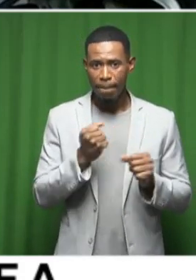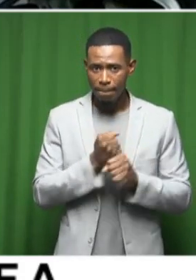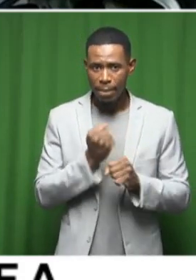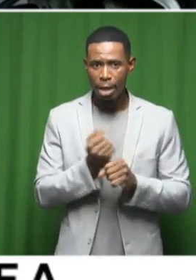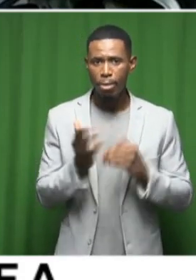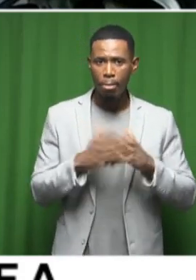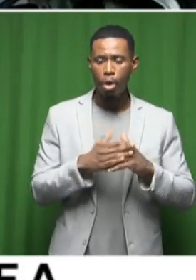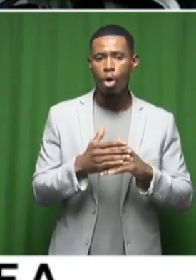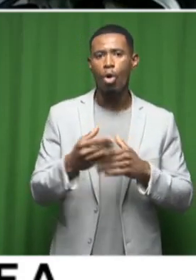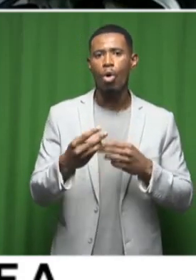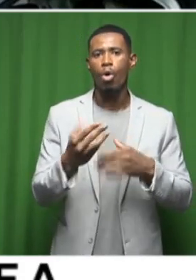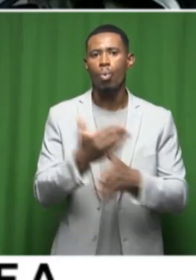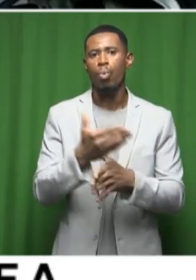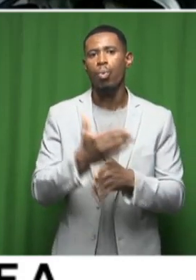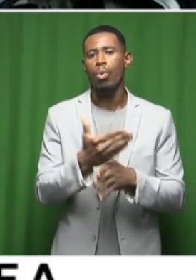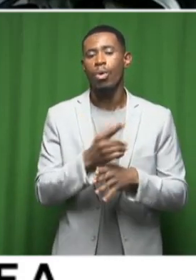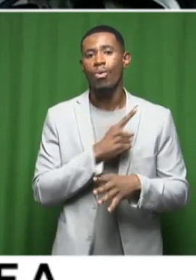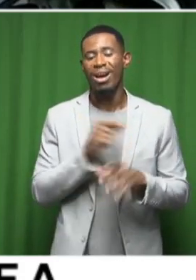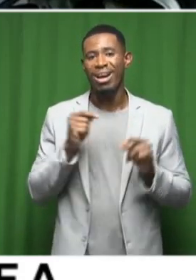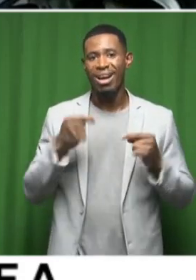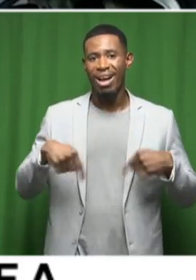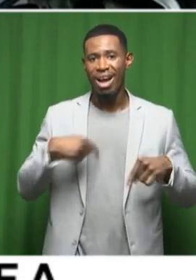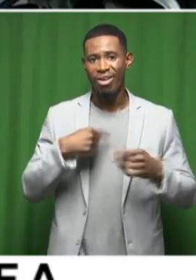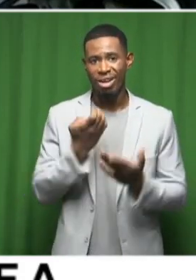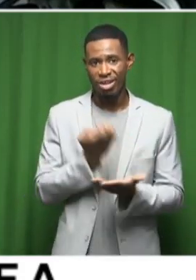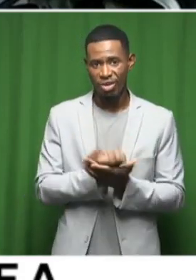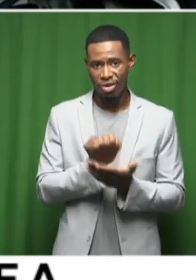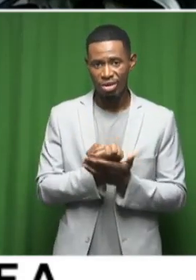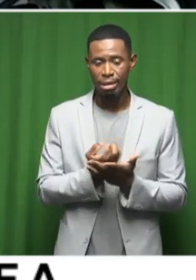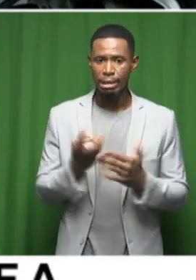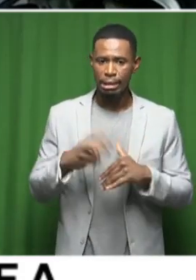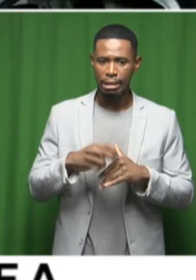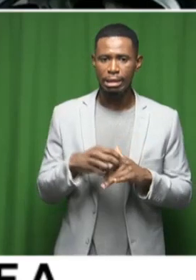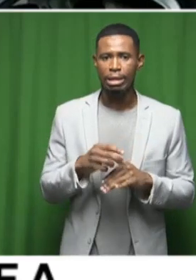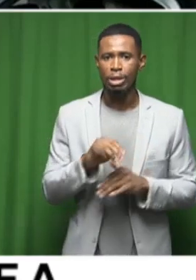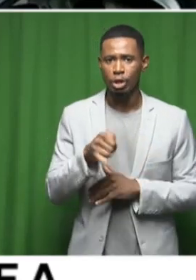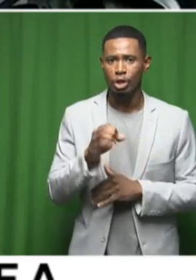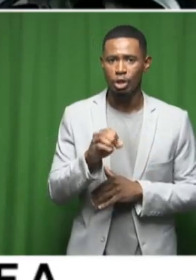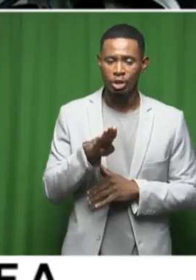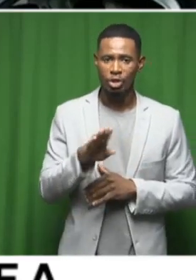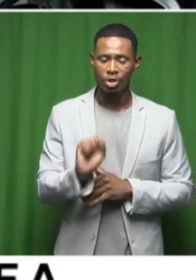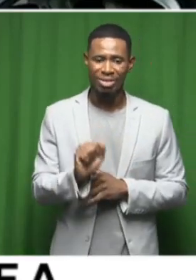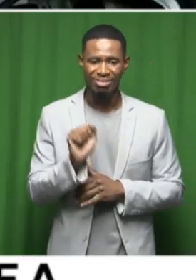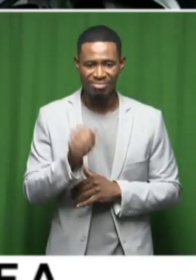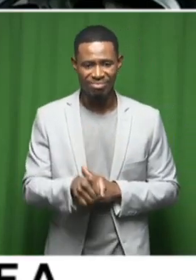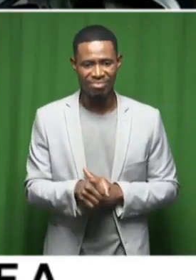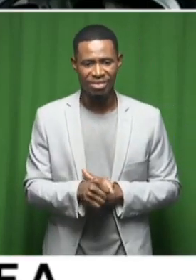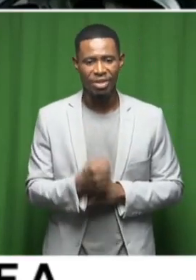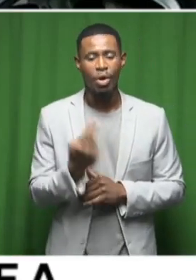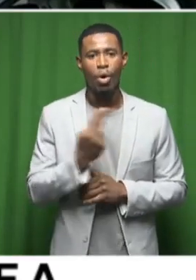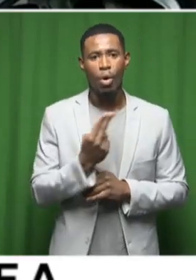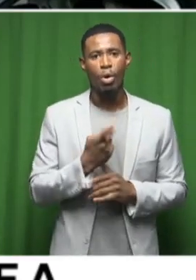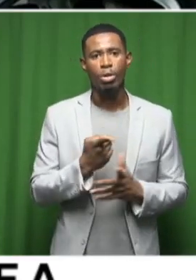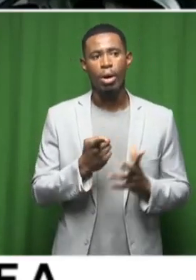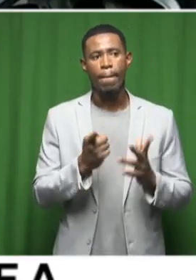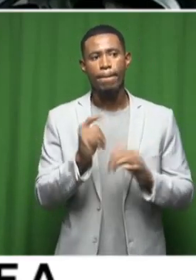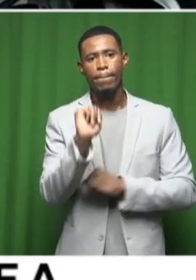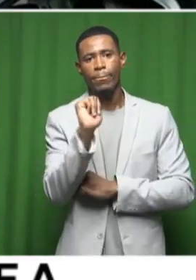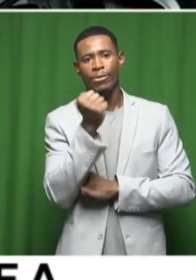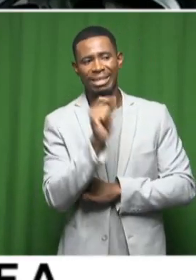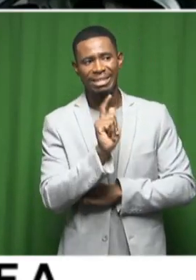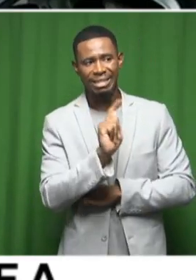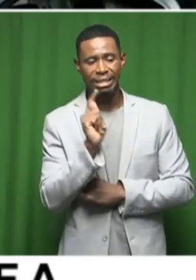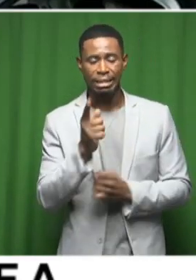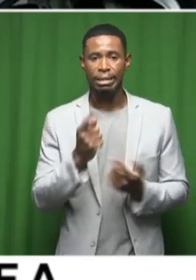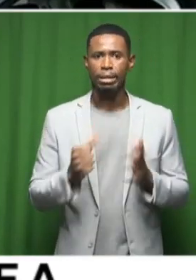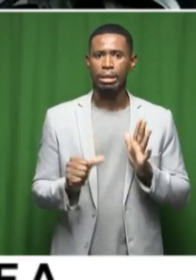so critical. Our economy really does need jobs, of course, and also manufacturing specifically is